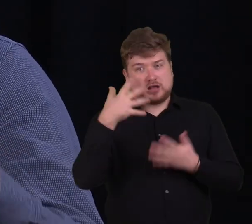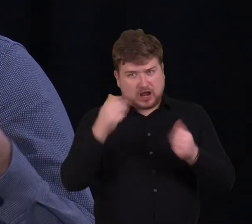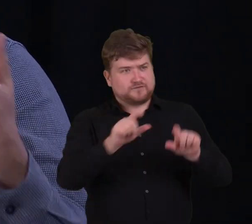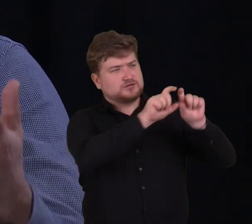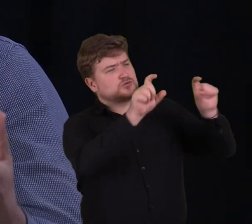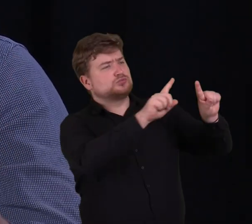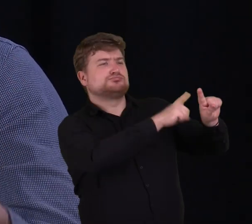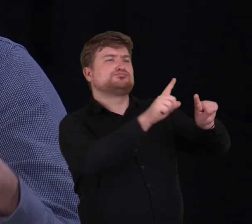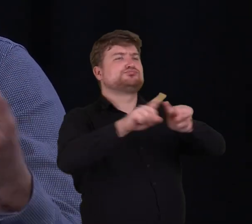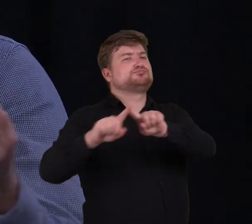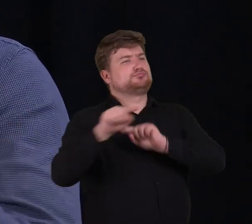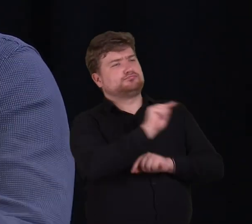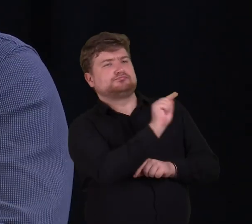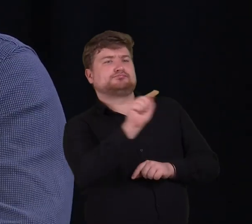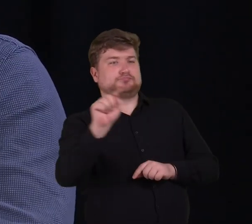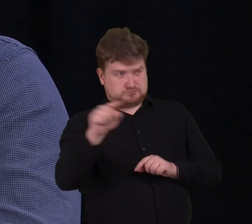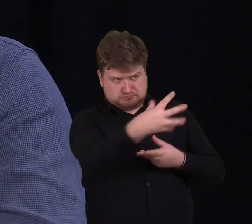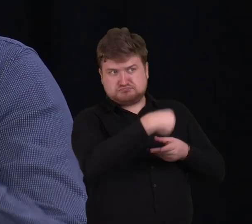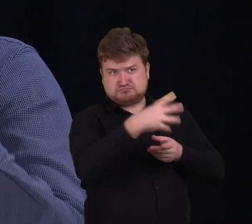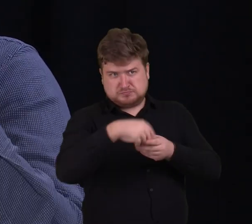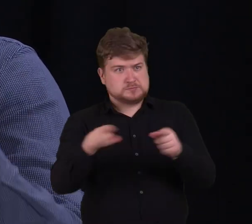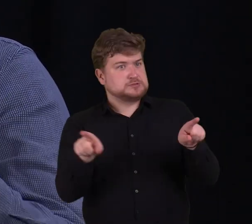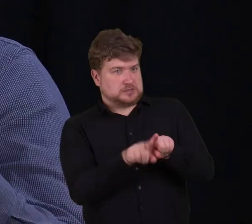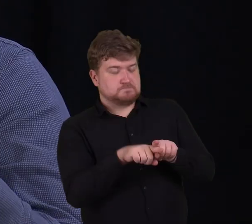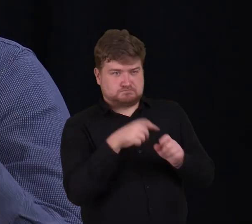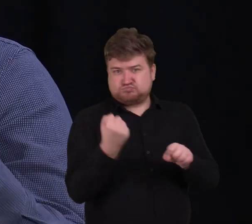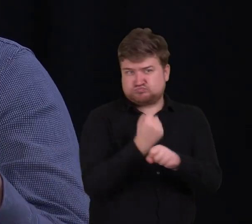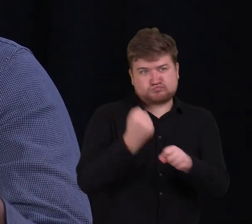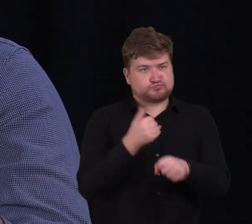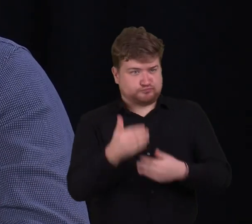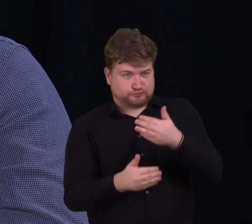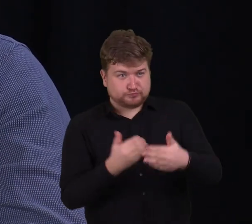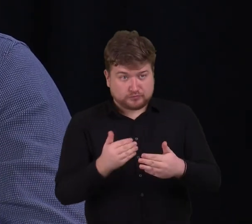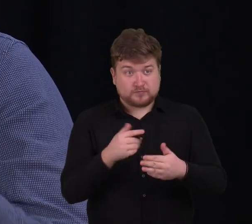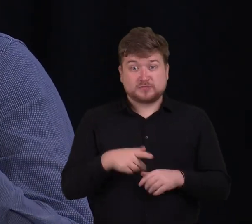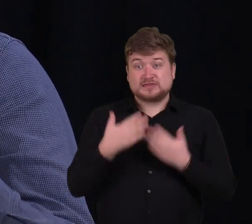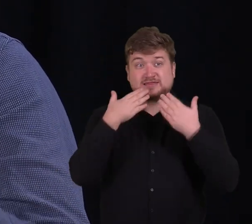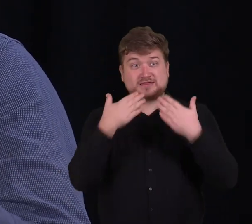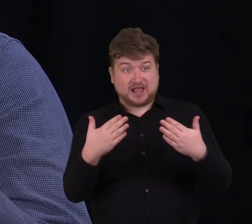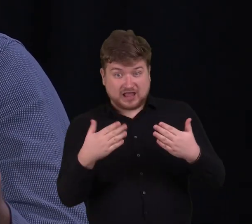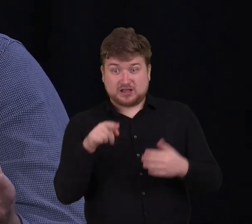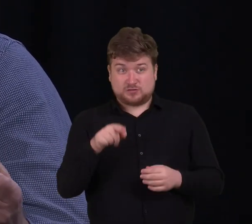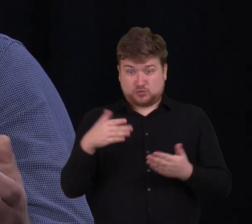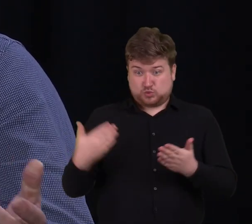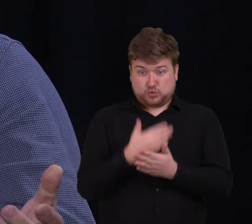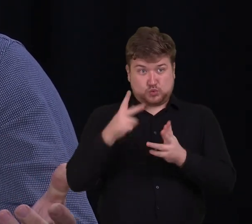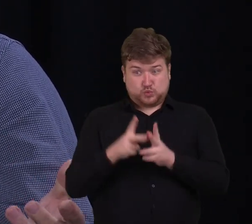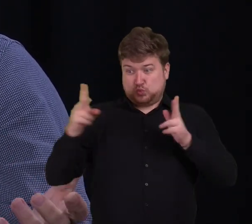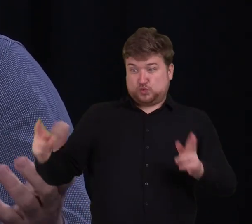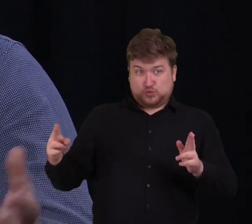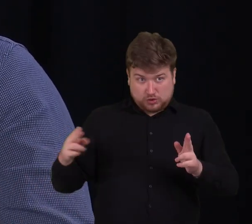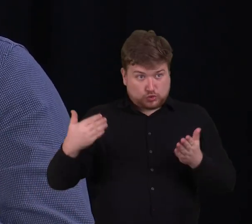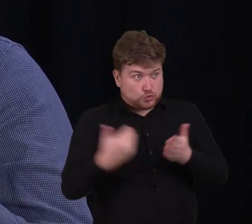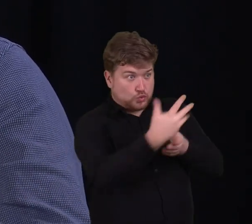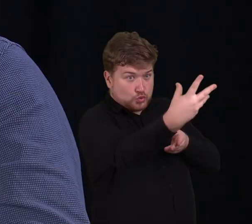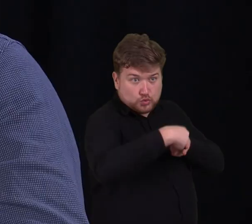every time, every program period, there are some new people coming, and we're trying to explain them what is this about. So these small projects are like some kind